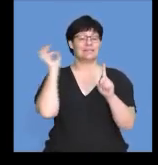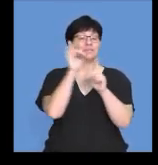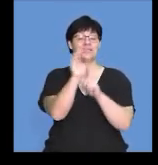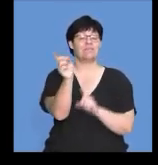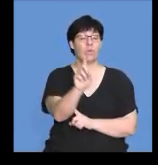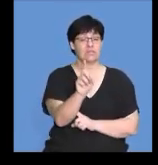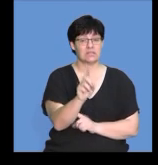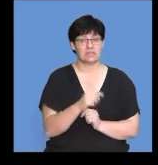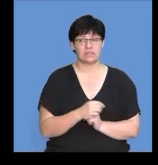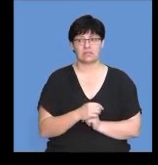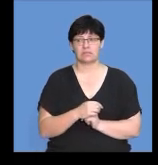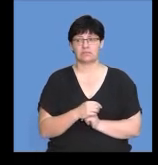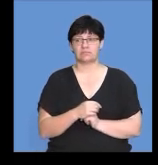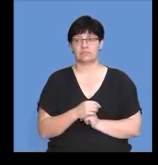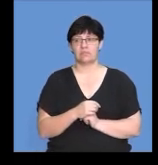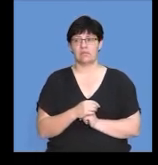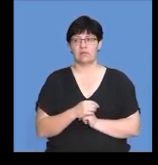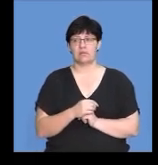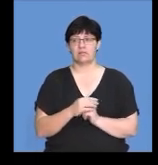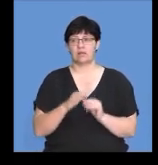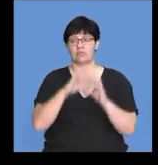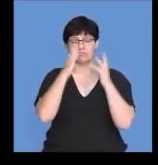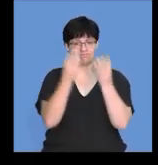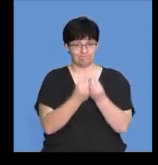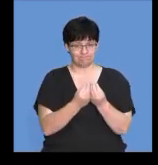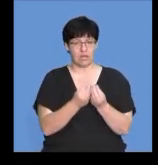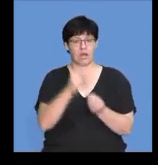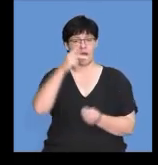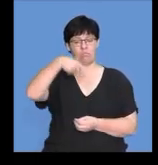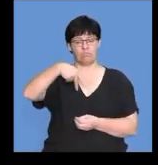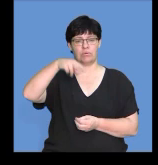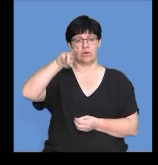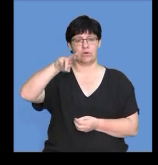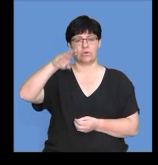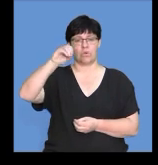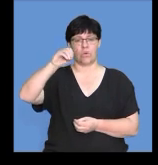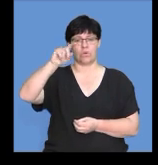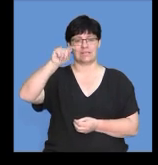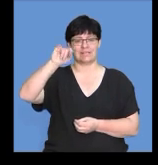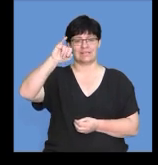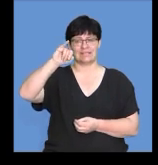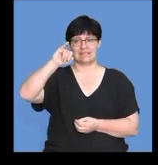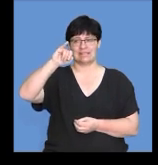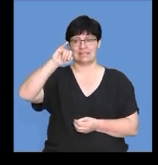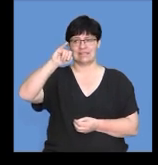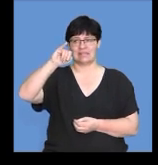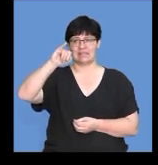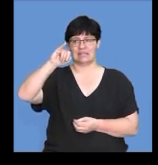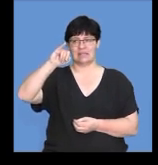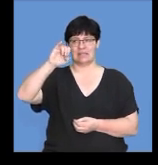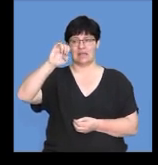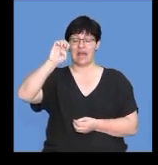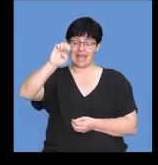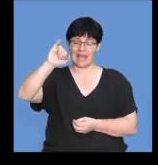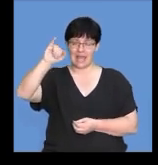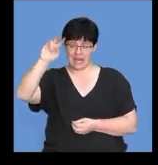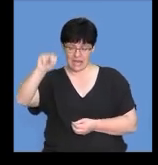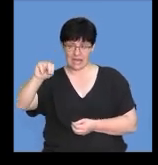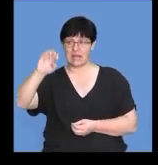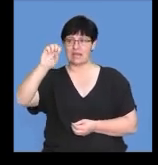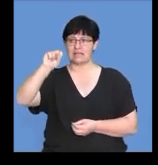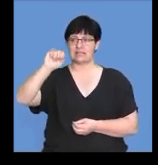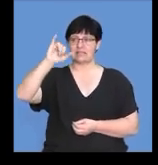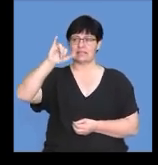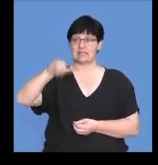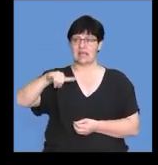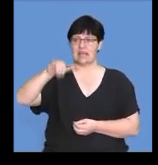specifically, or as a whole, the process of protein synthesis. And essentially, protein synthesis is the synthesis